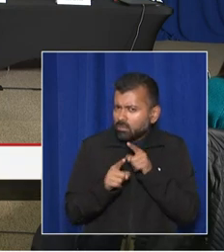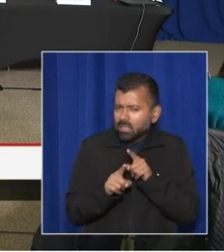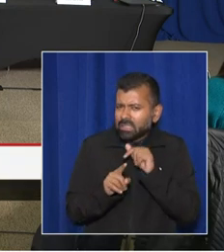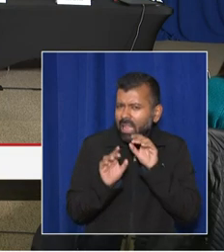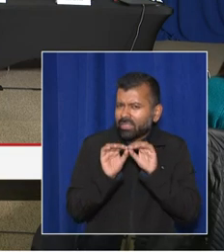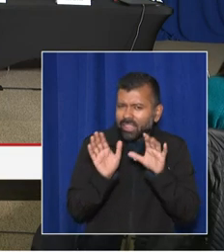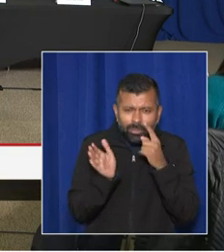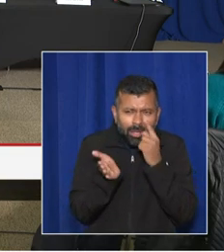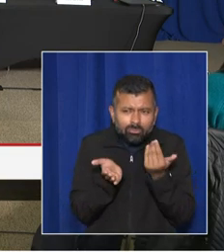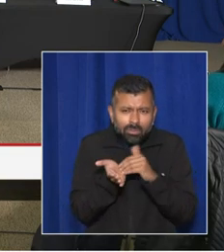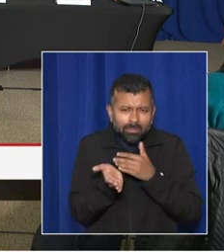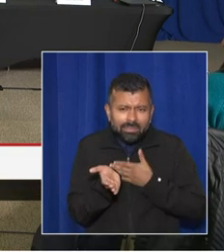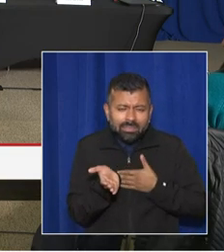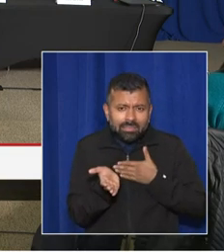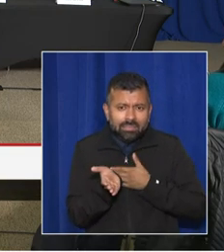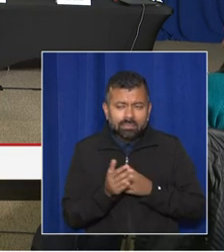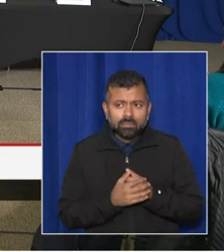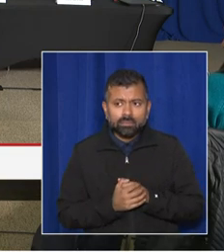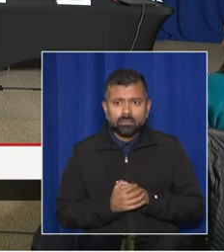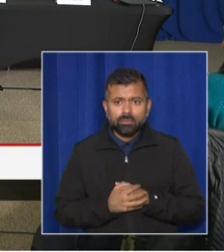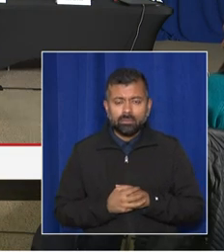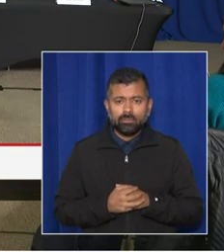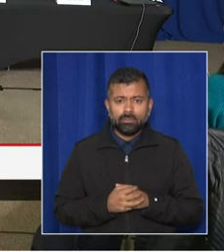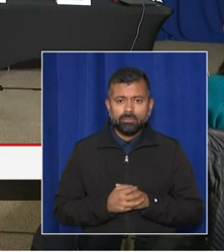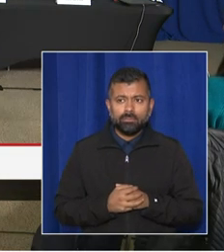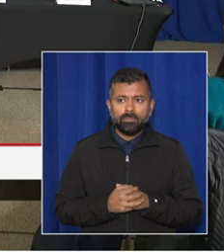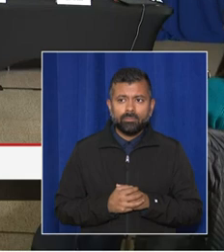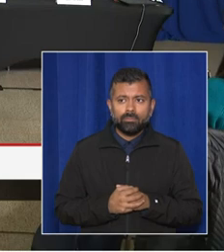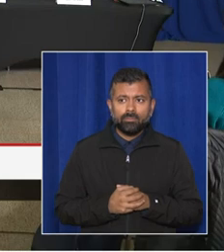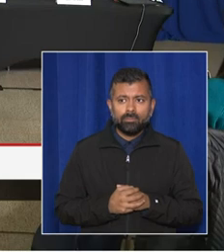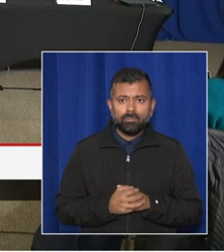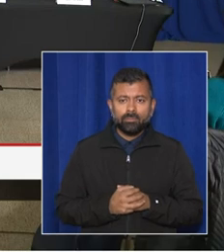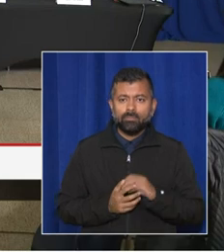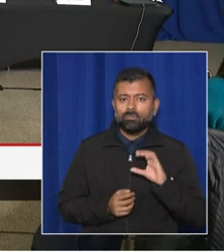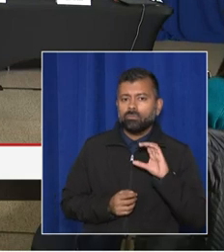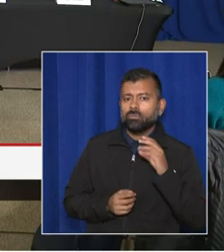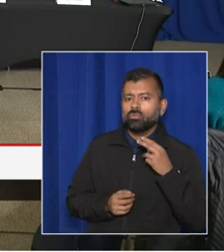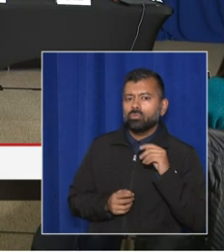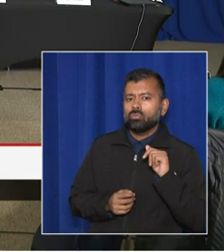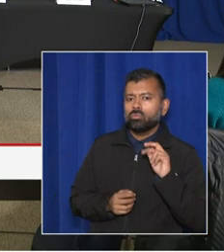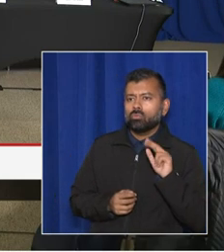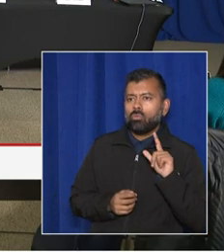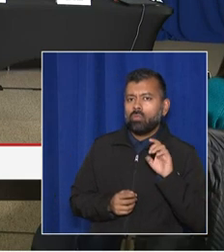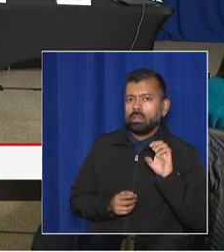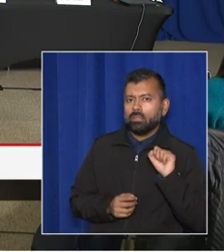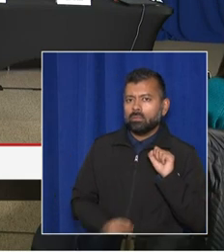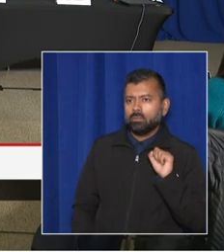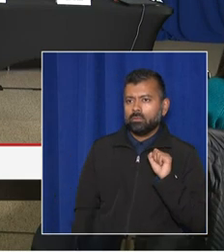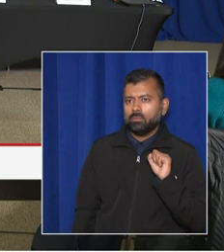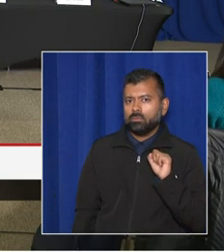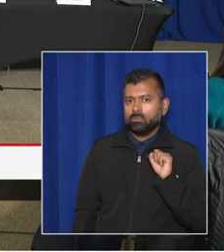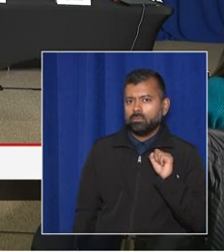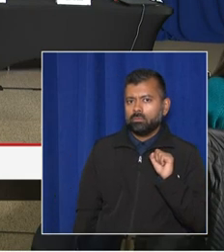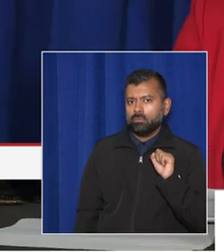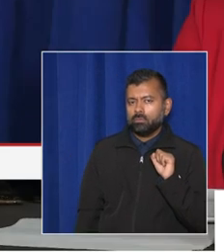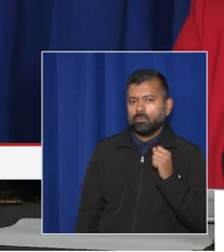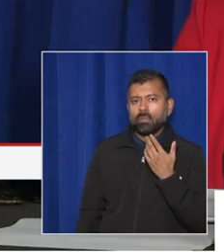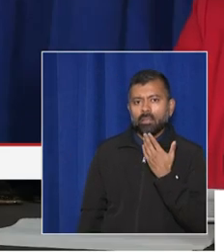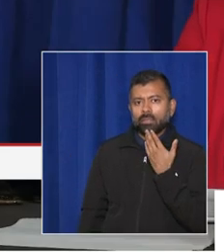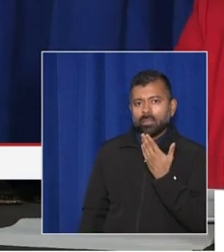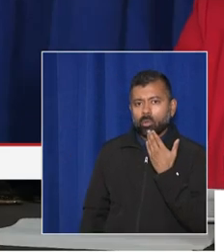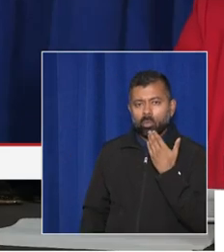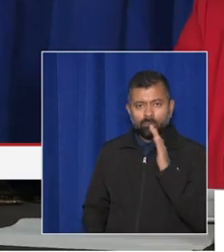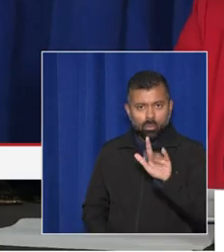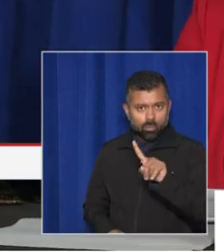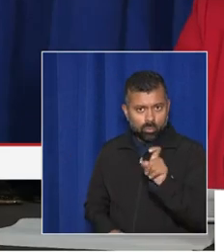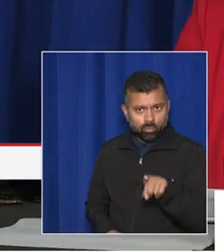Sure. Thank you for that question again. So federal benefits will not transfer to the district government. However, we have a